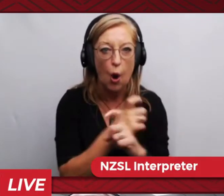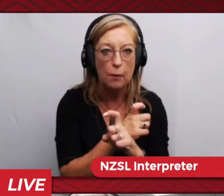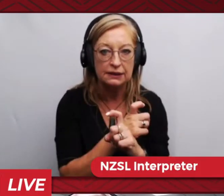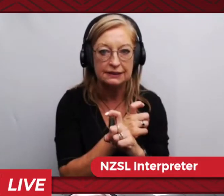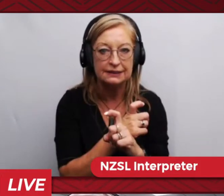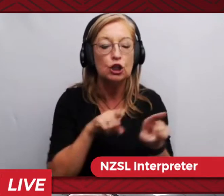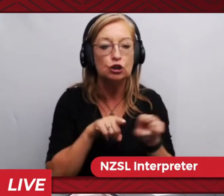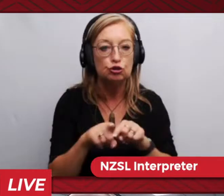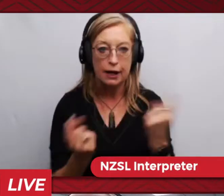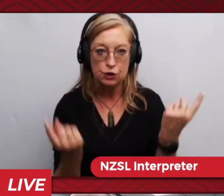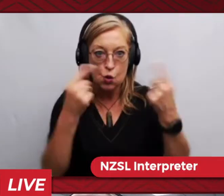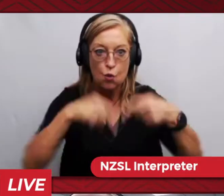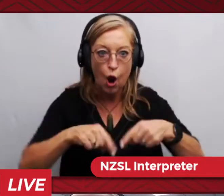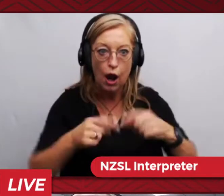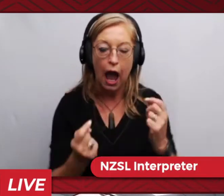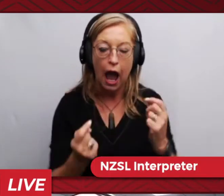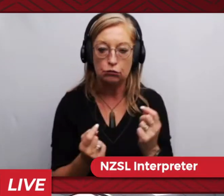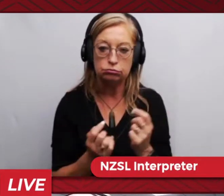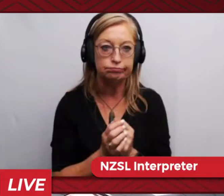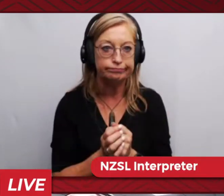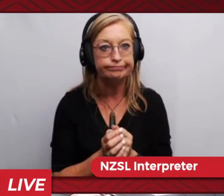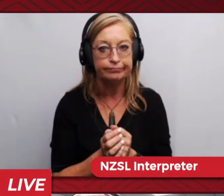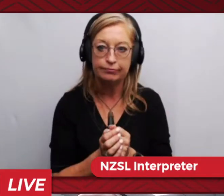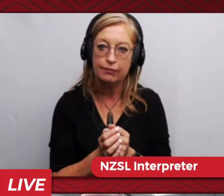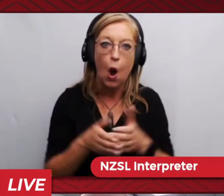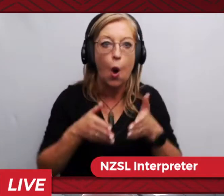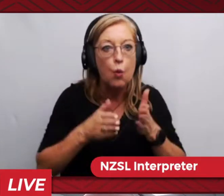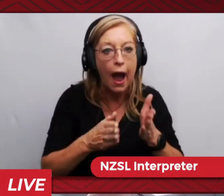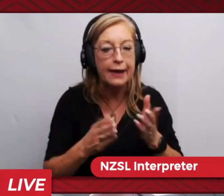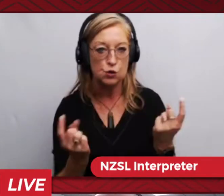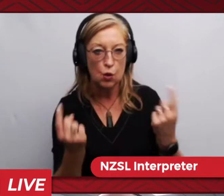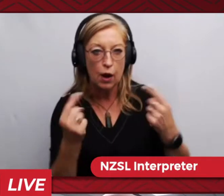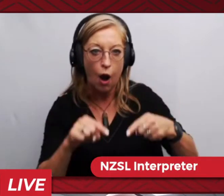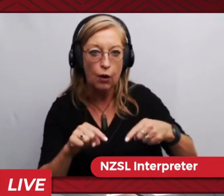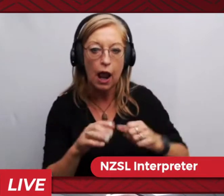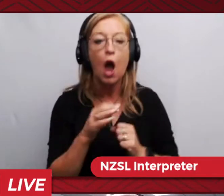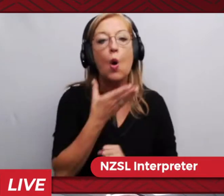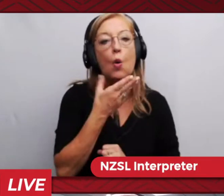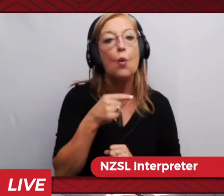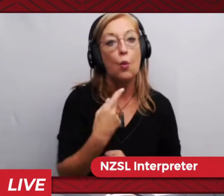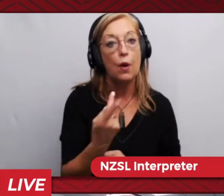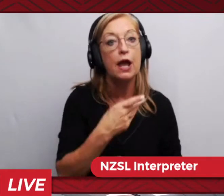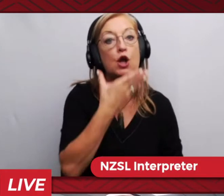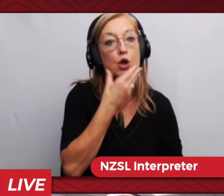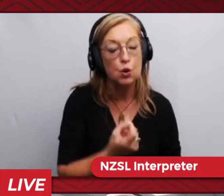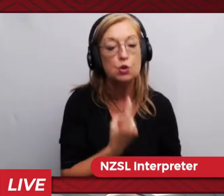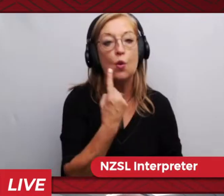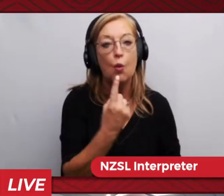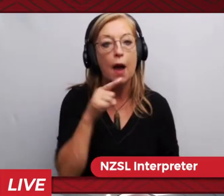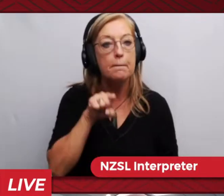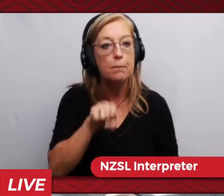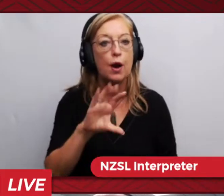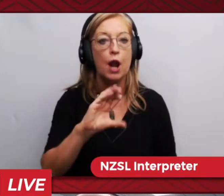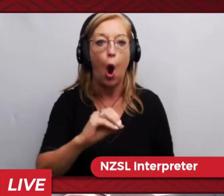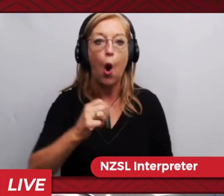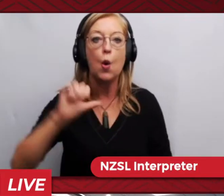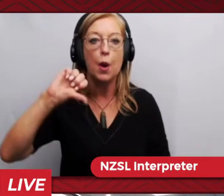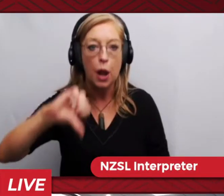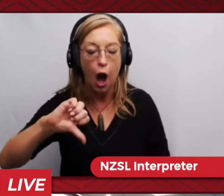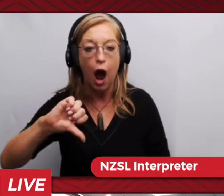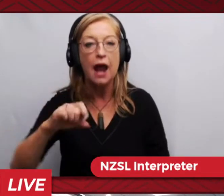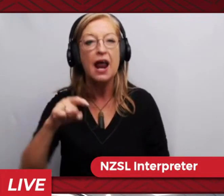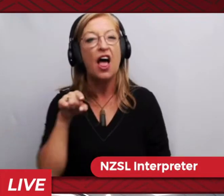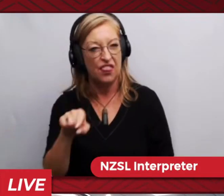anything. We use $1.09 because that is the rate that the IRD recommended. If you're not going